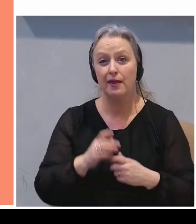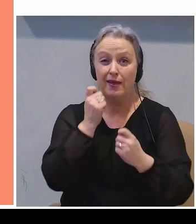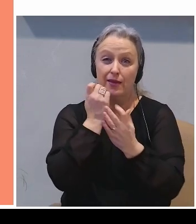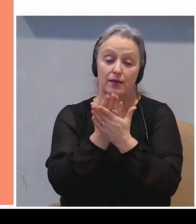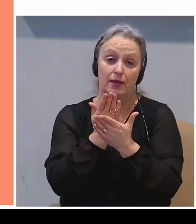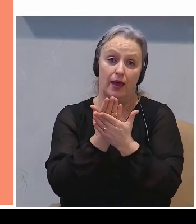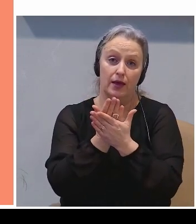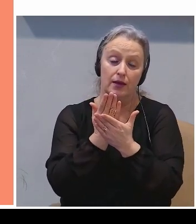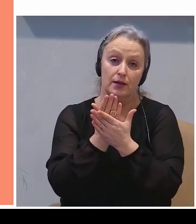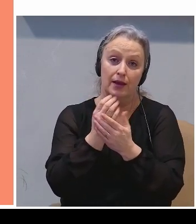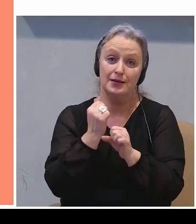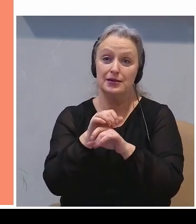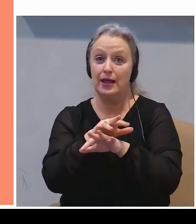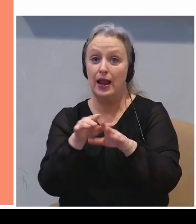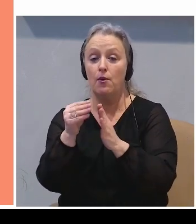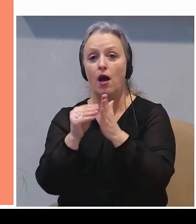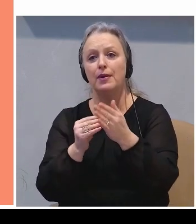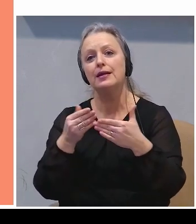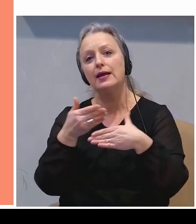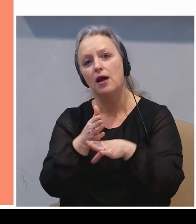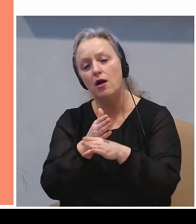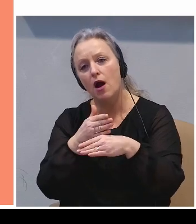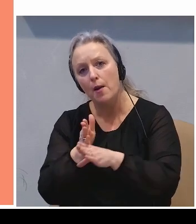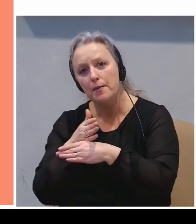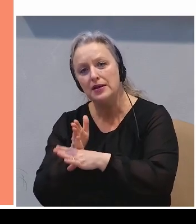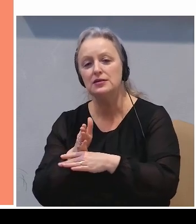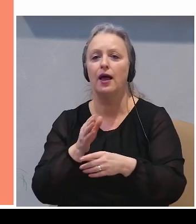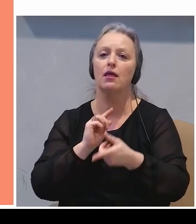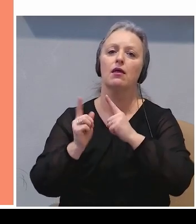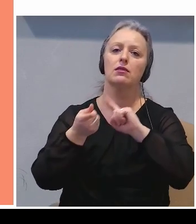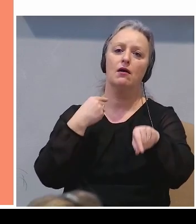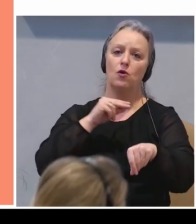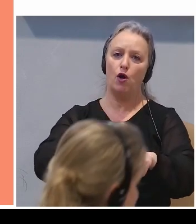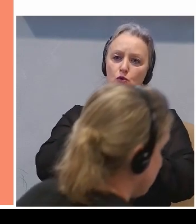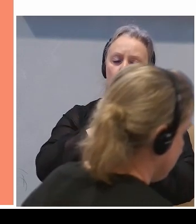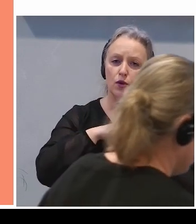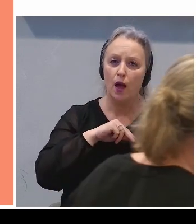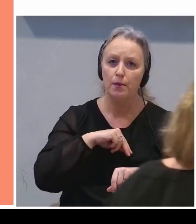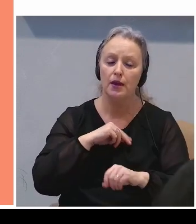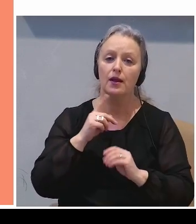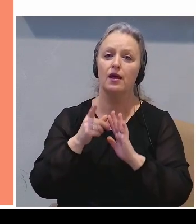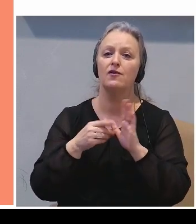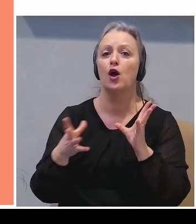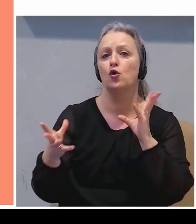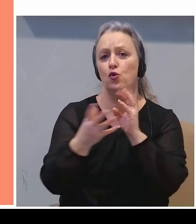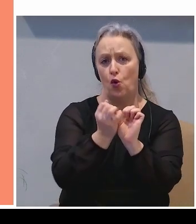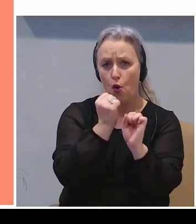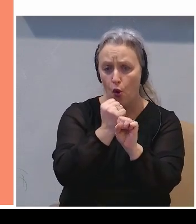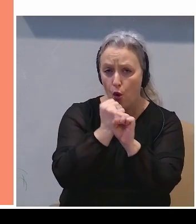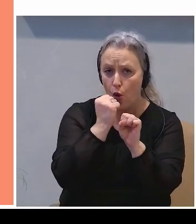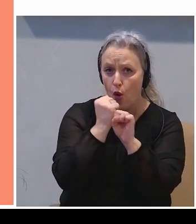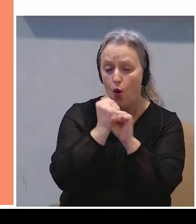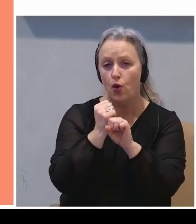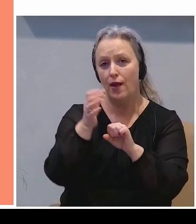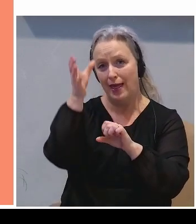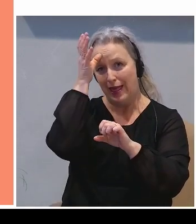diseases, collaborating with other infrastructures, collaborating with other actors in clinical research, etc. And these are the outputs of these